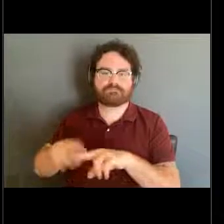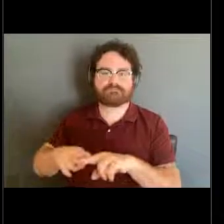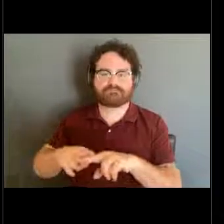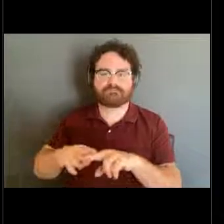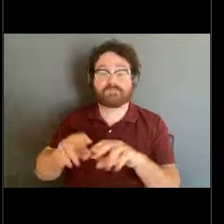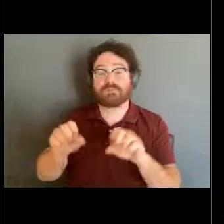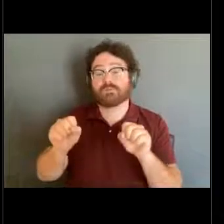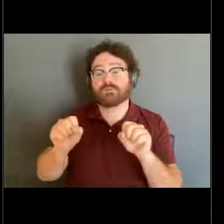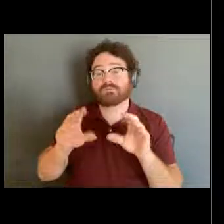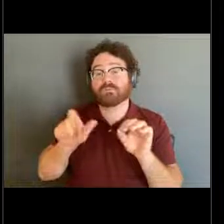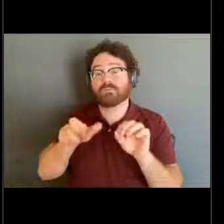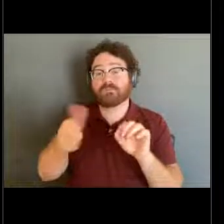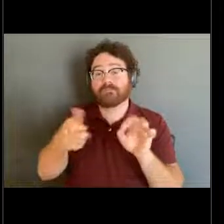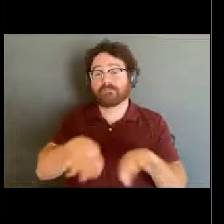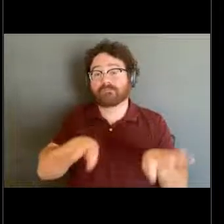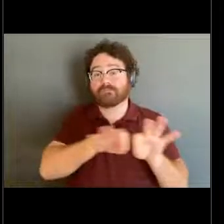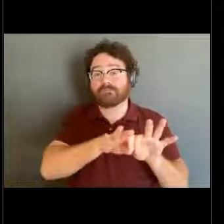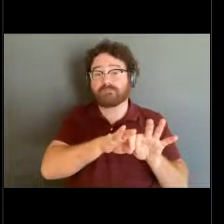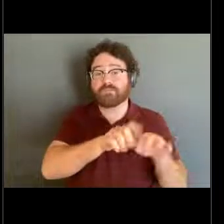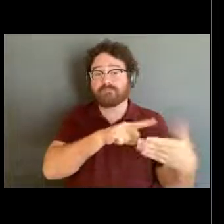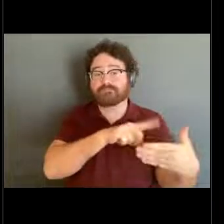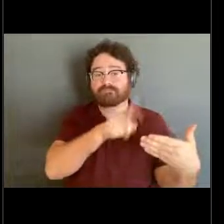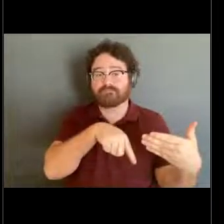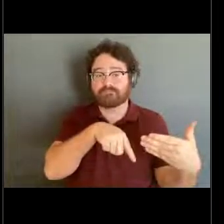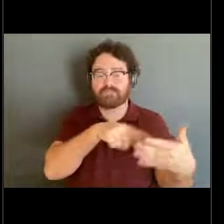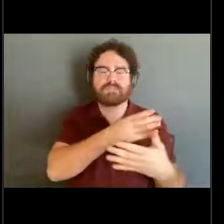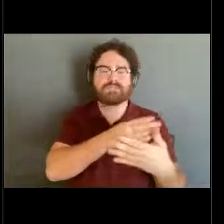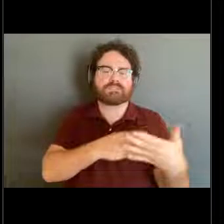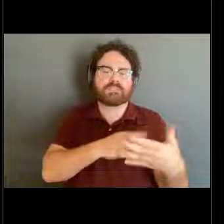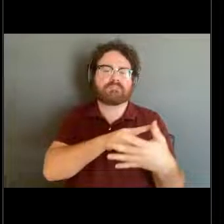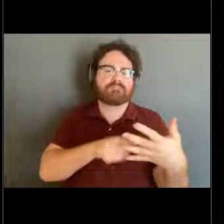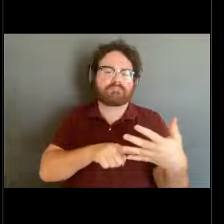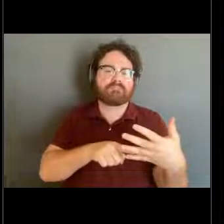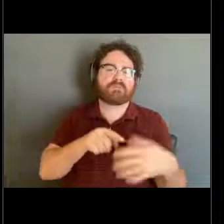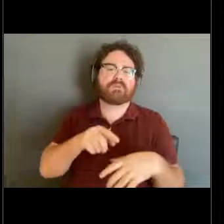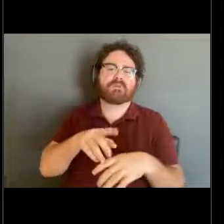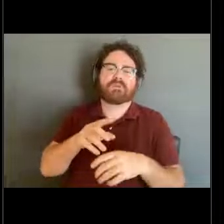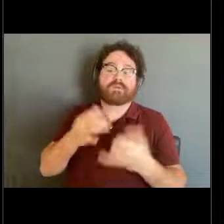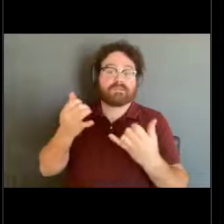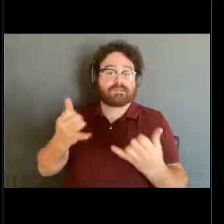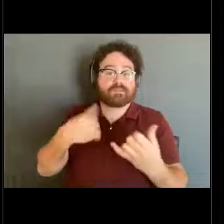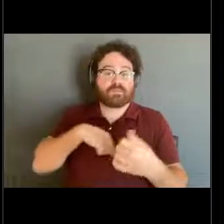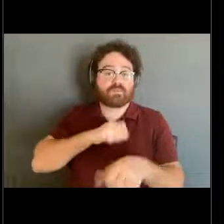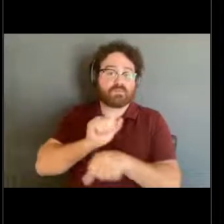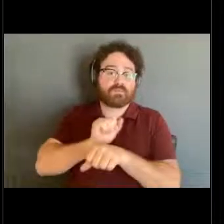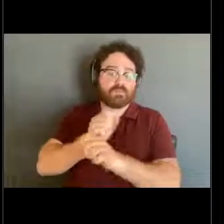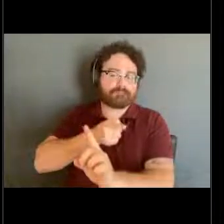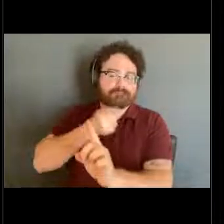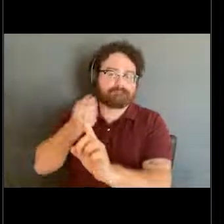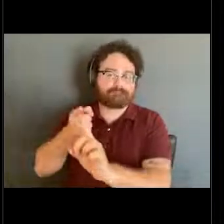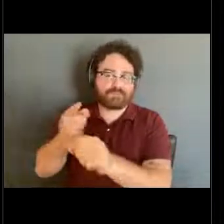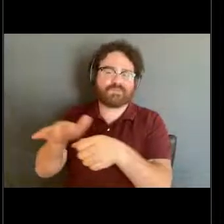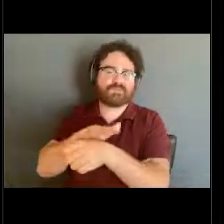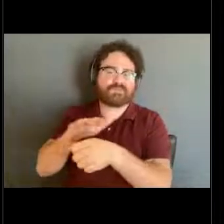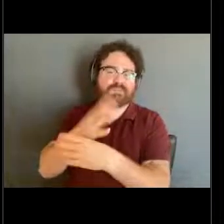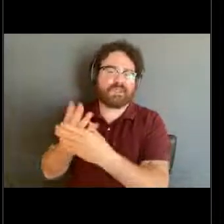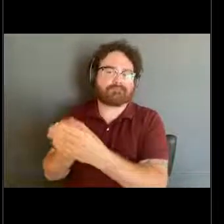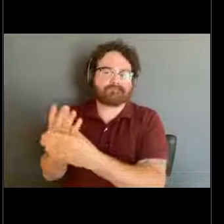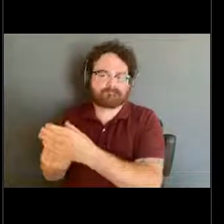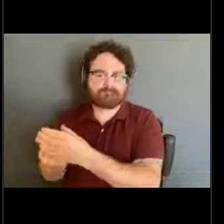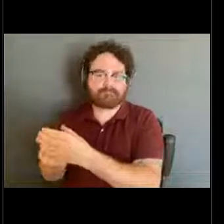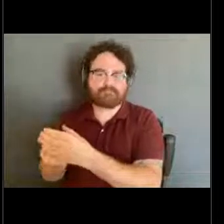So another significant outcome is that the parties of the protocol are now engaged in an effort to fill the gaps in the global observing network that became strikingly apparent